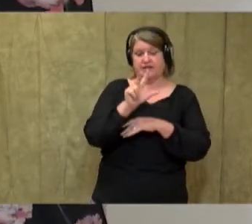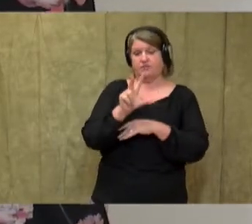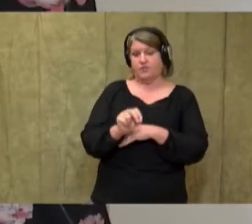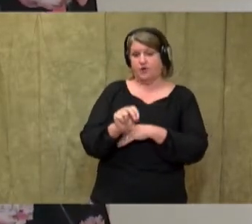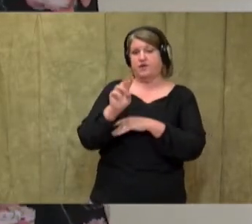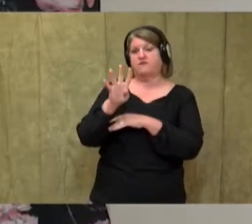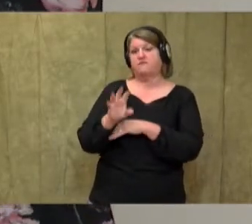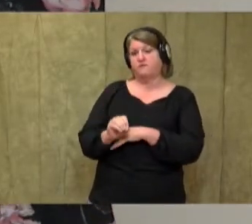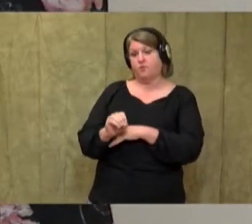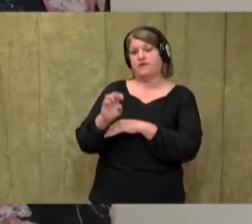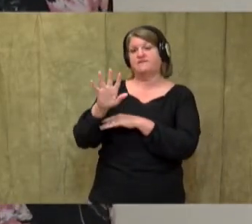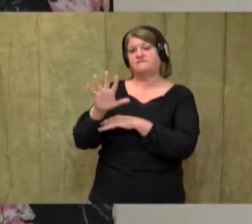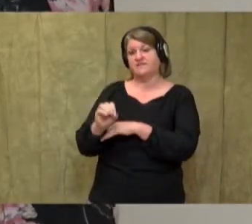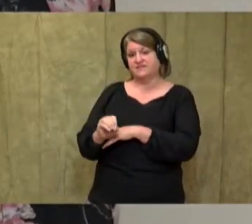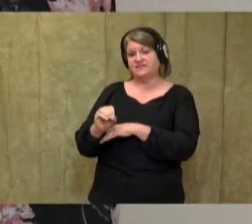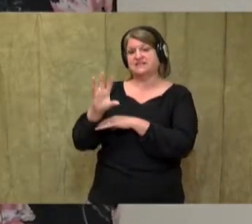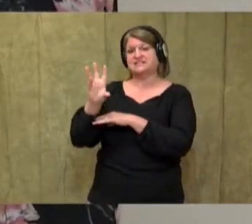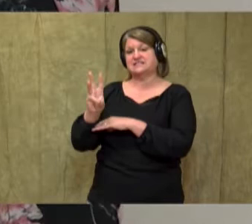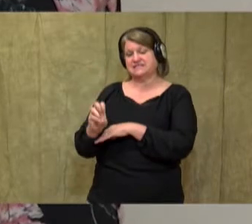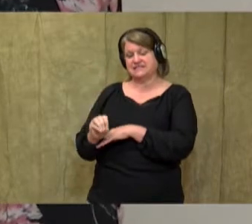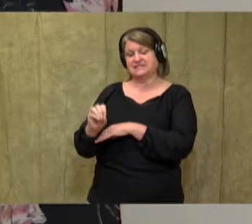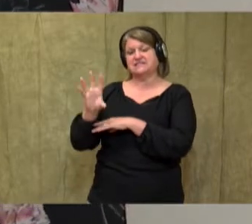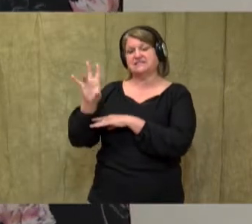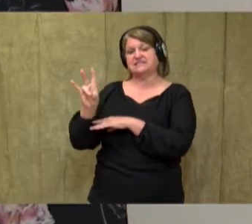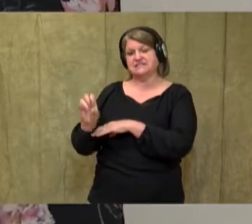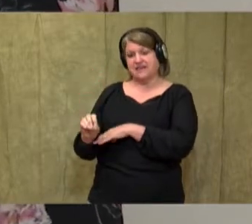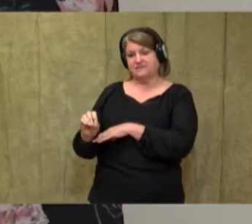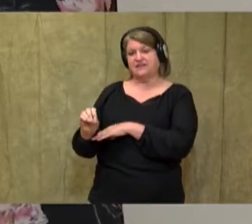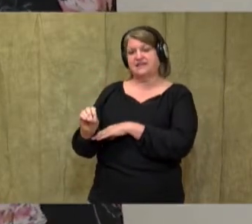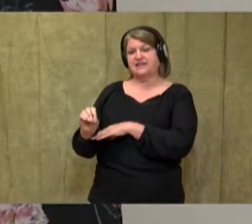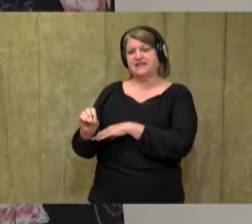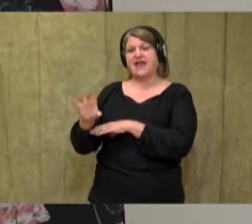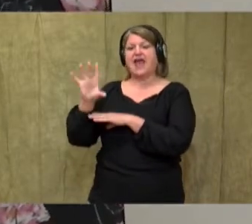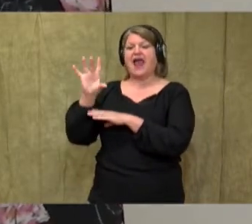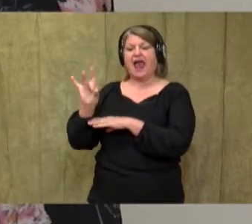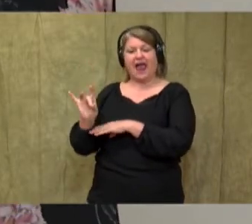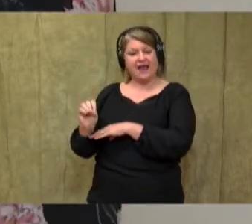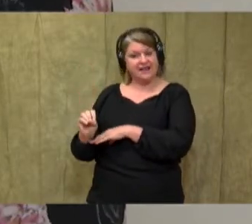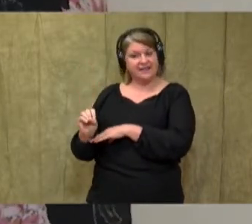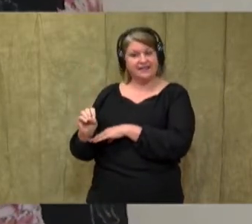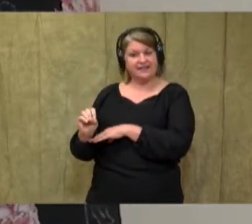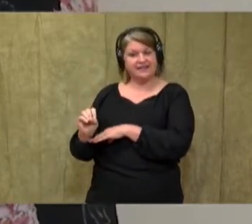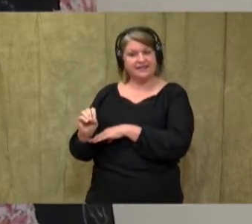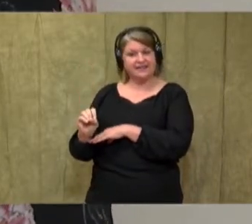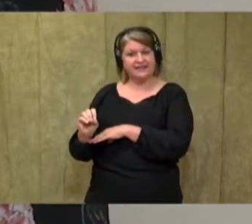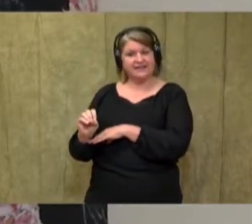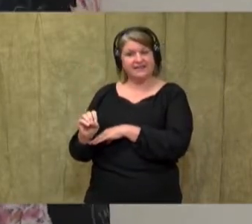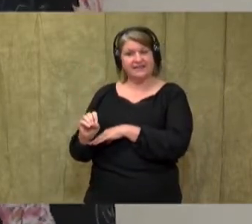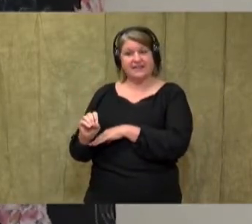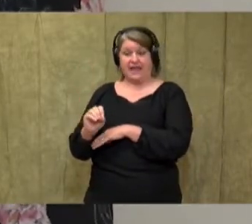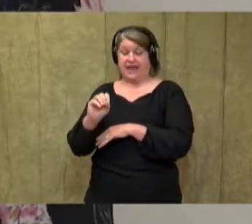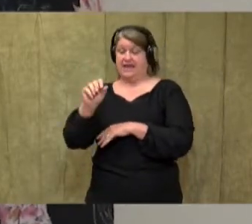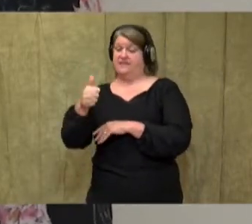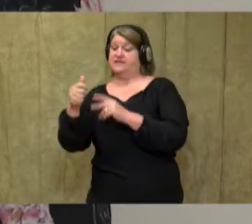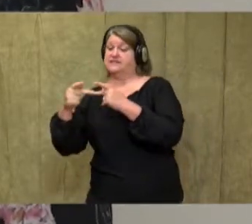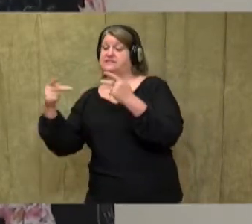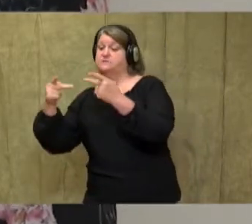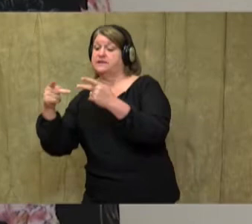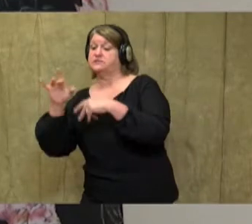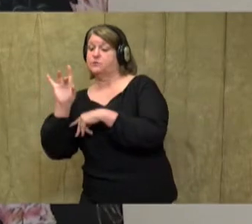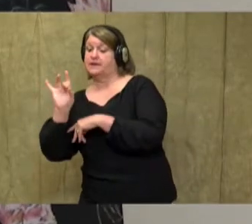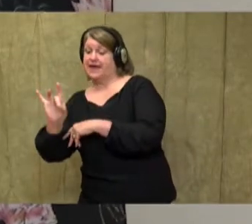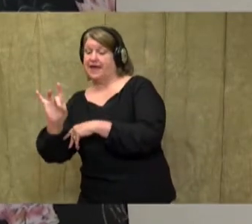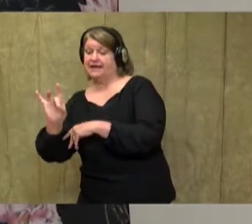30, 40, 50, 60, 70, 80. We put an 8 in our 10th spot for it to hold